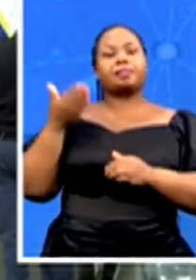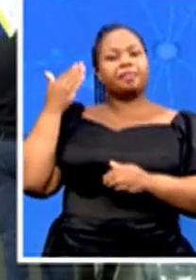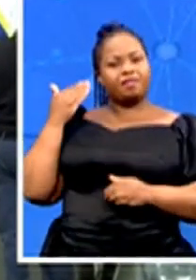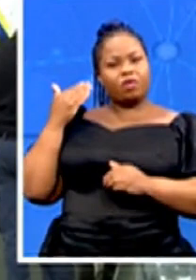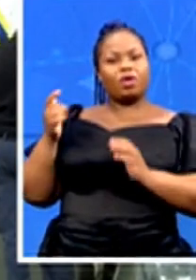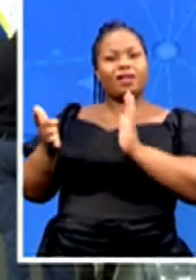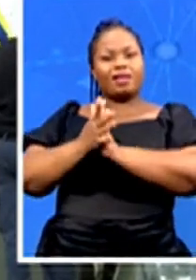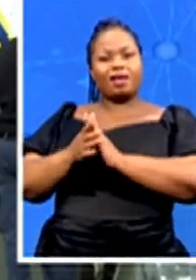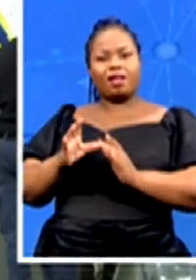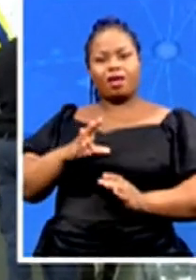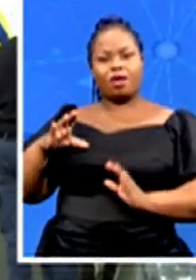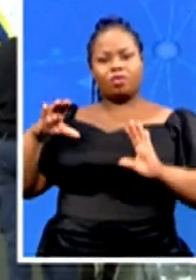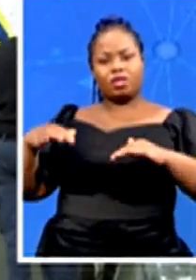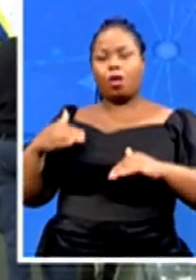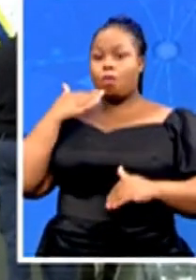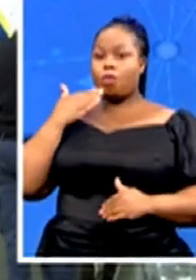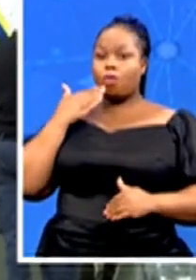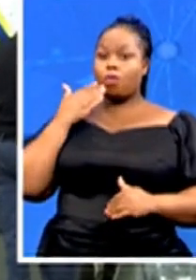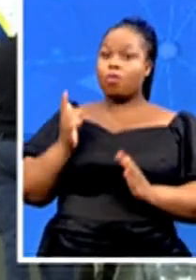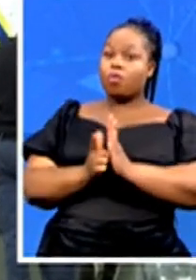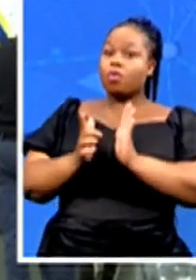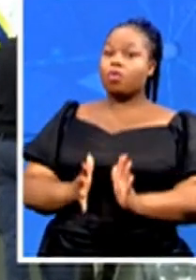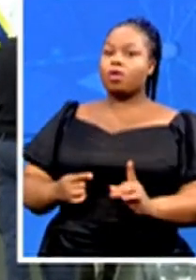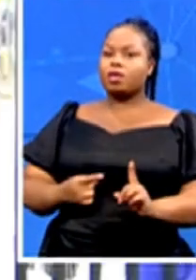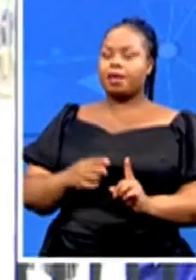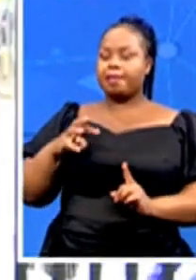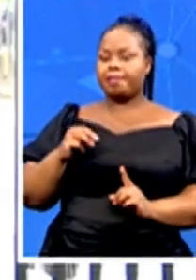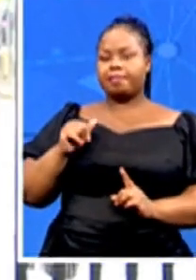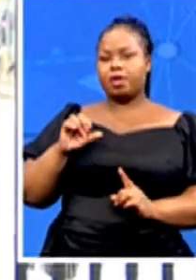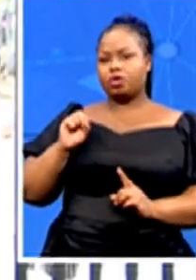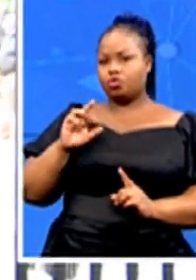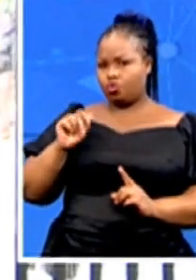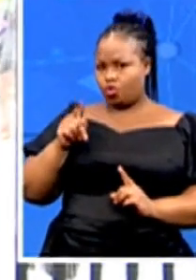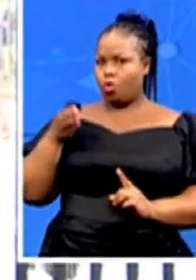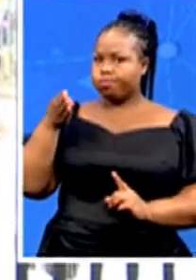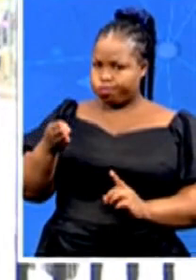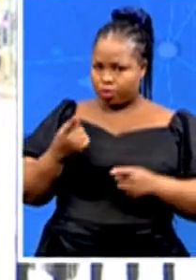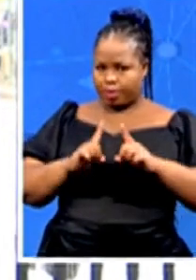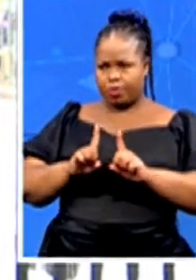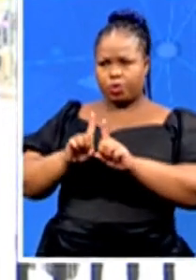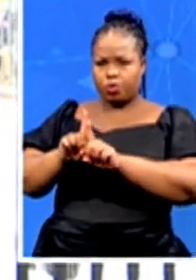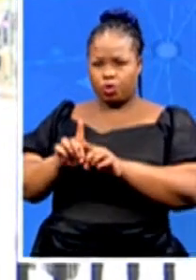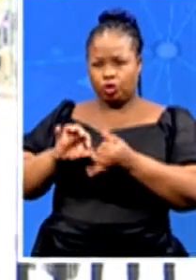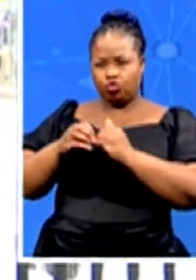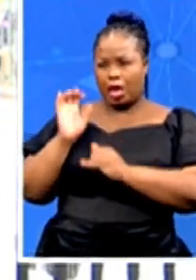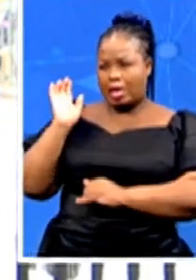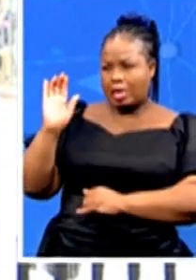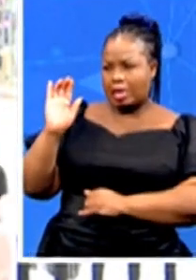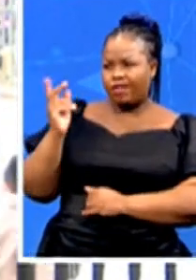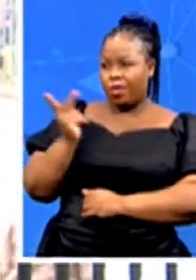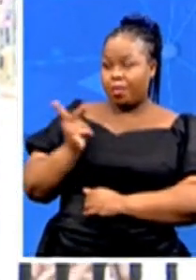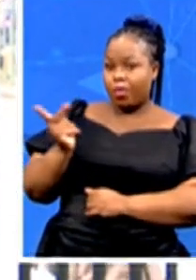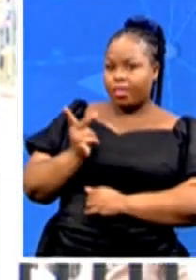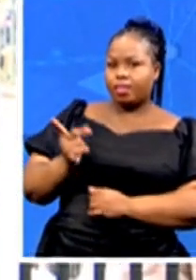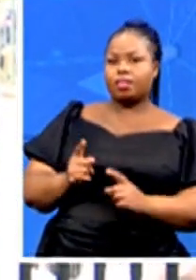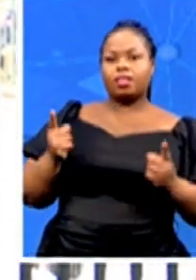Advocate Masugu, and so we tried to get a word from both gentlemen on why they are here